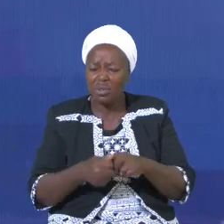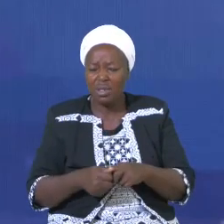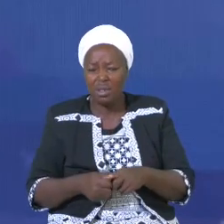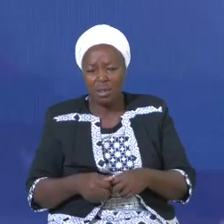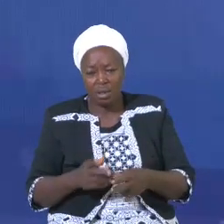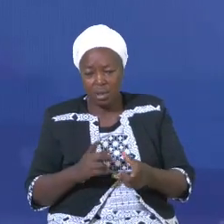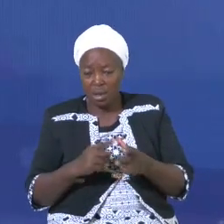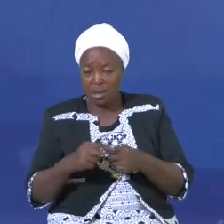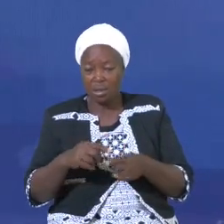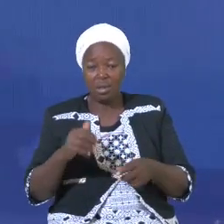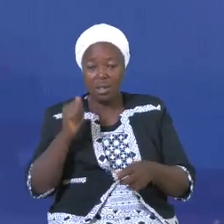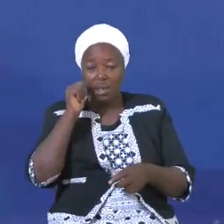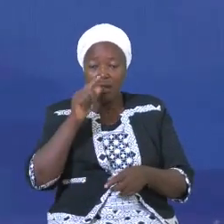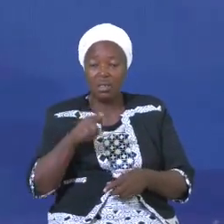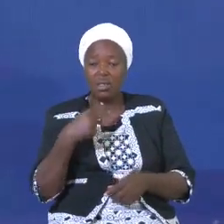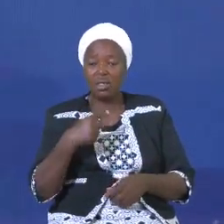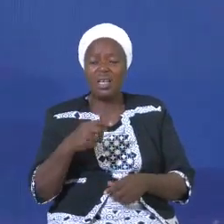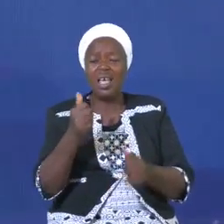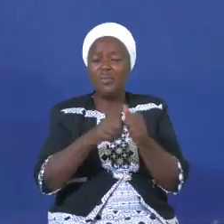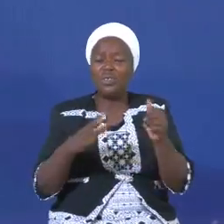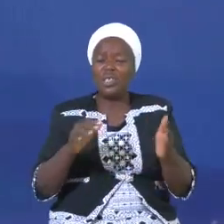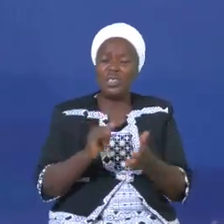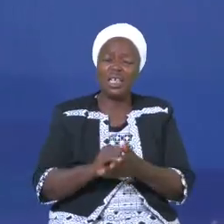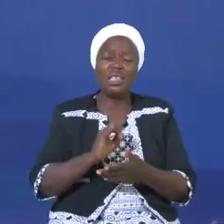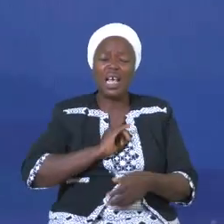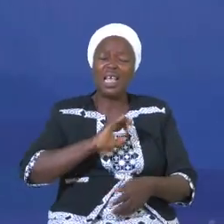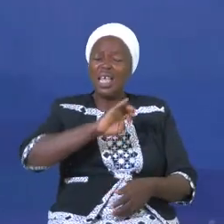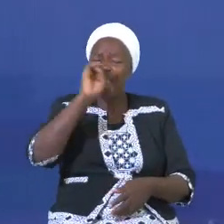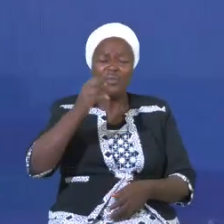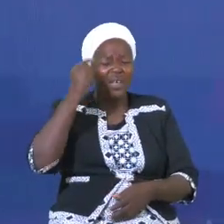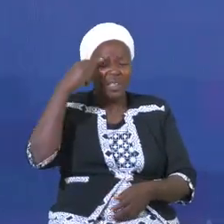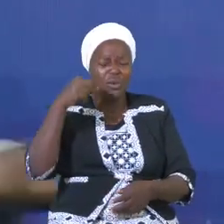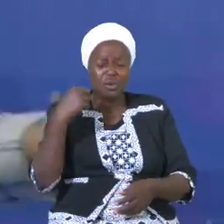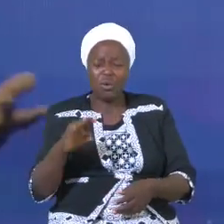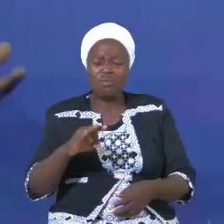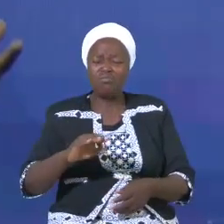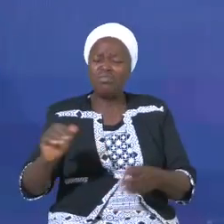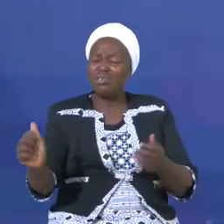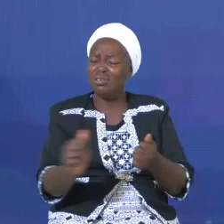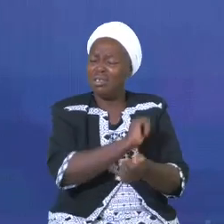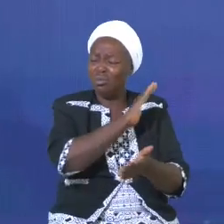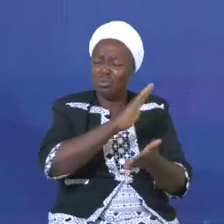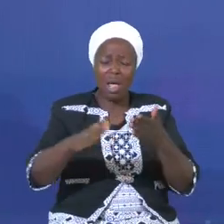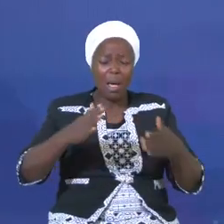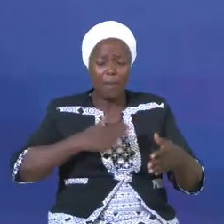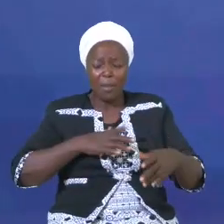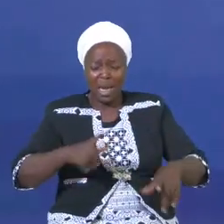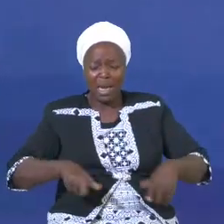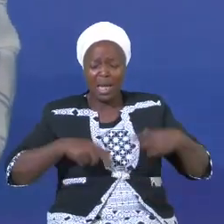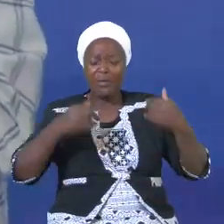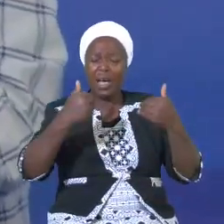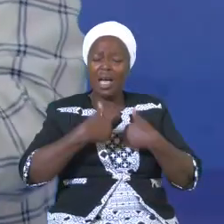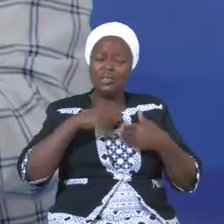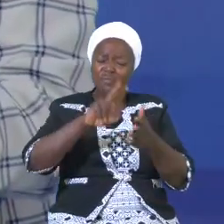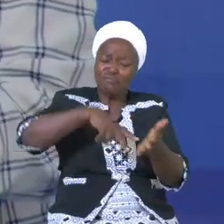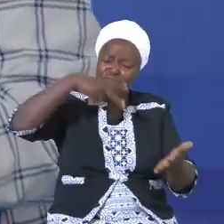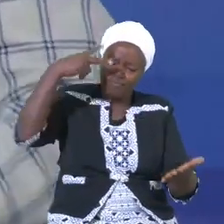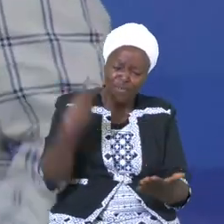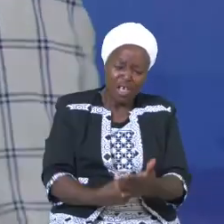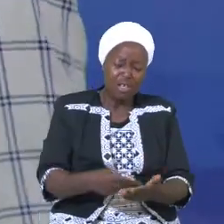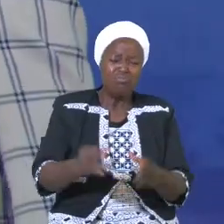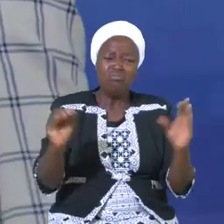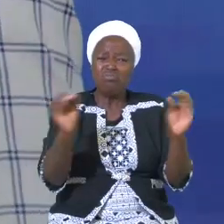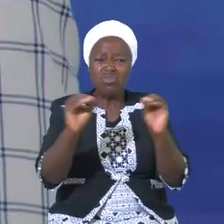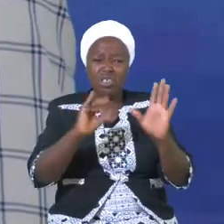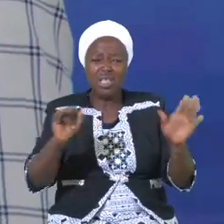i ever thought of crumbled my life has collapsed there is nothing i do